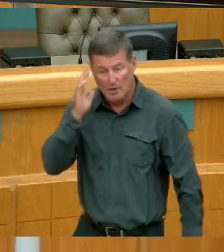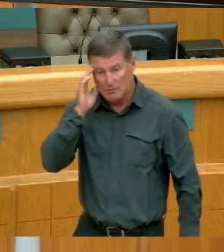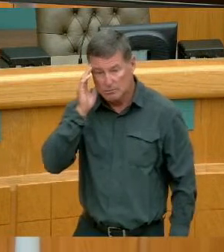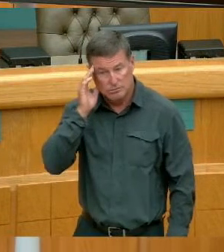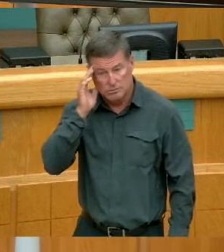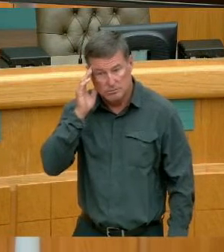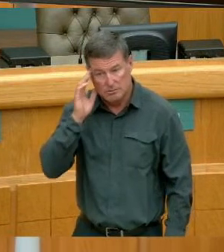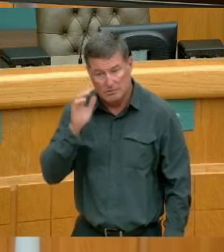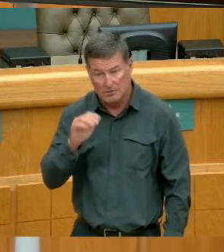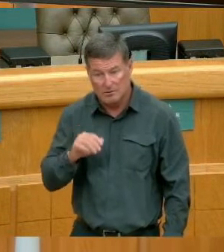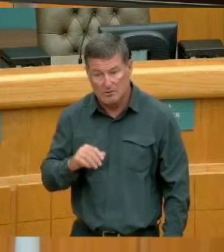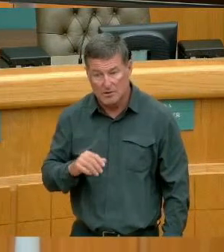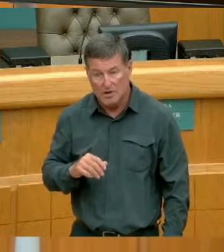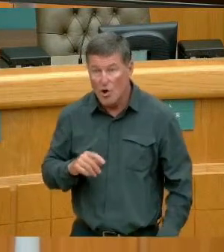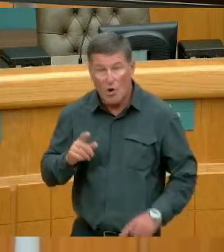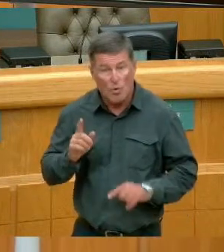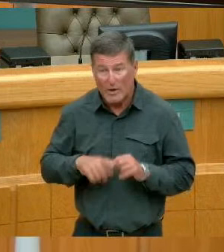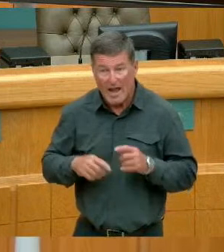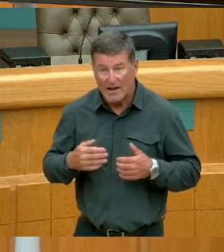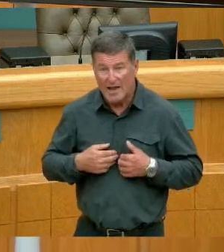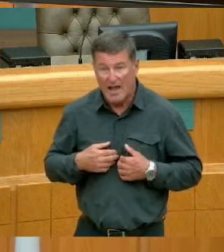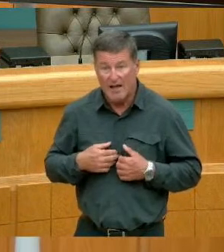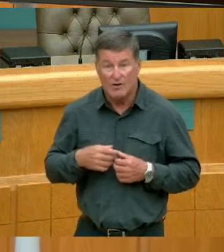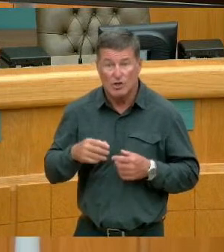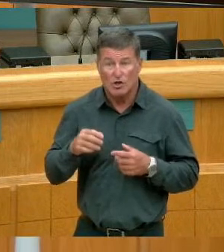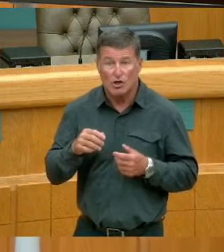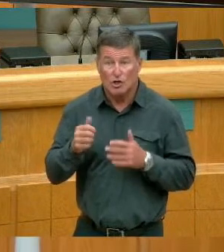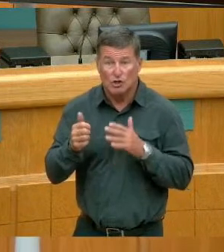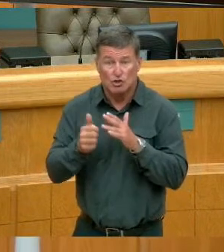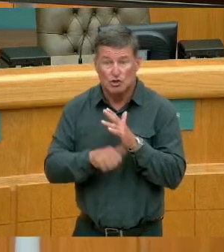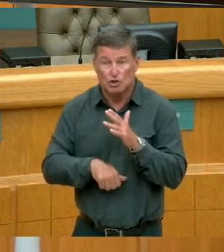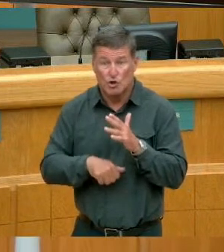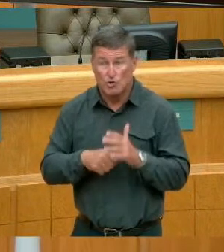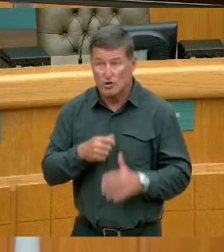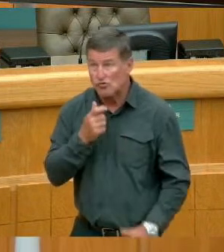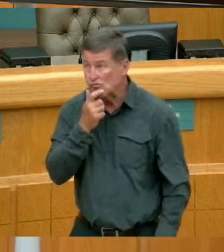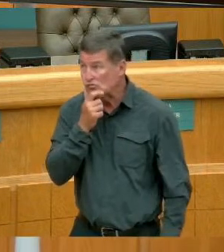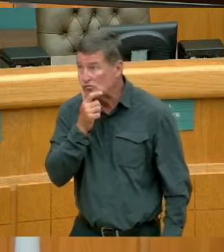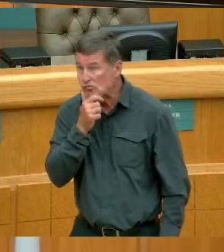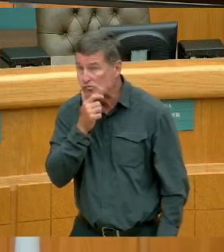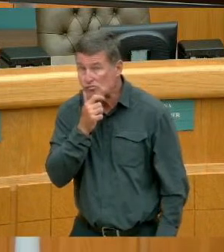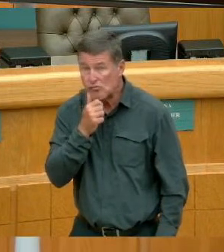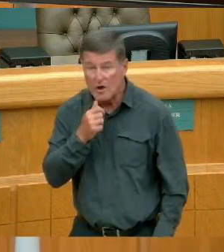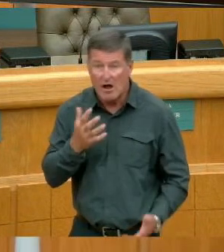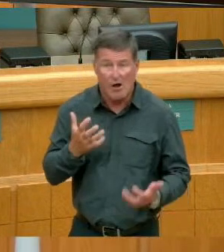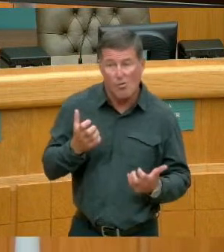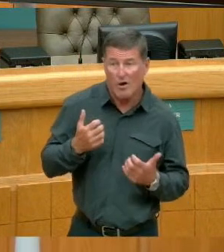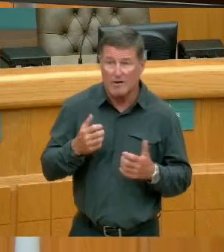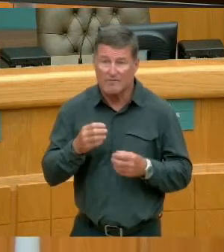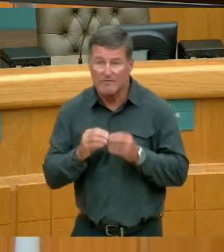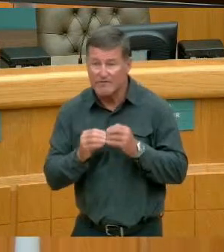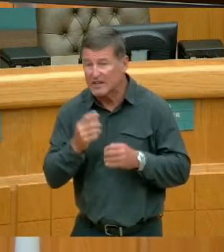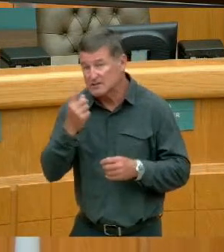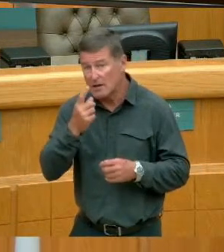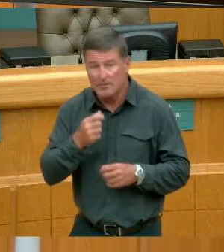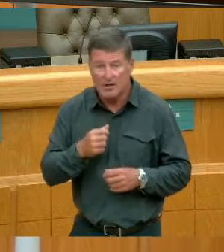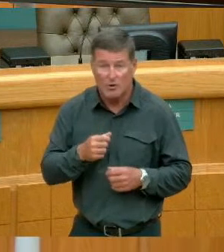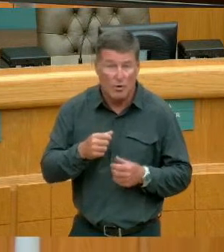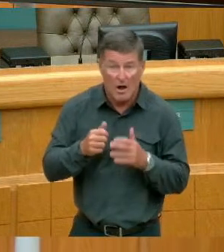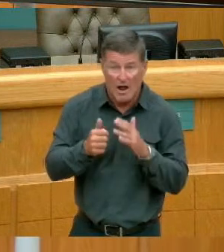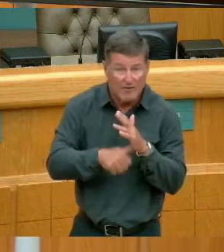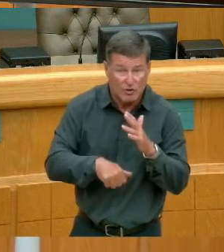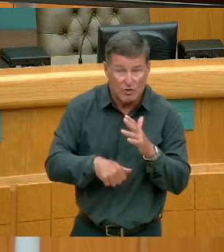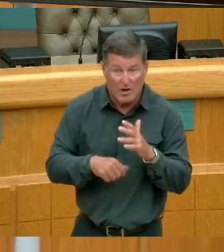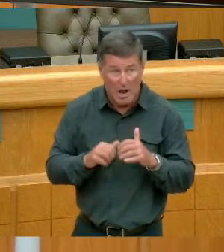has cost us our elective surgeries. How long this restriction will be in place probably is